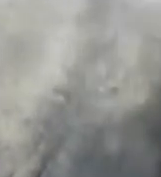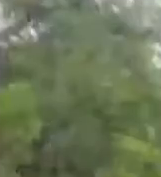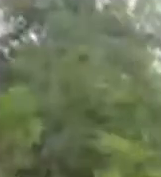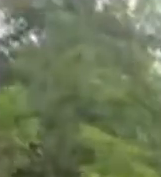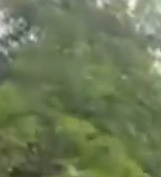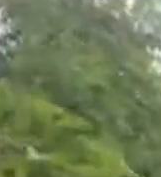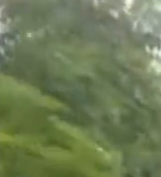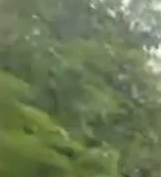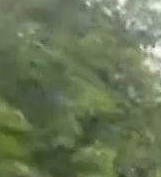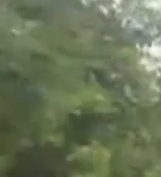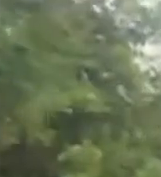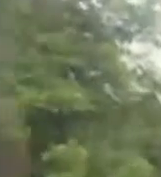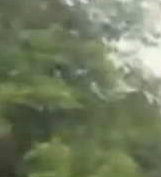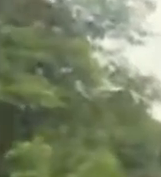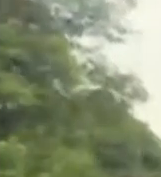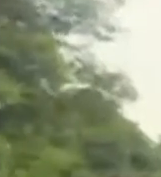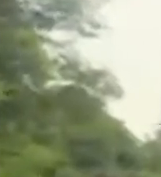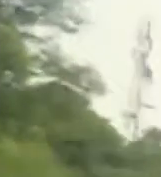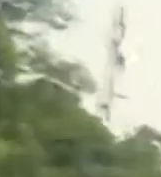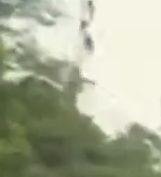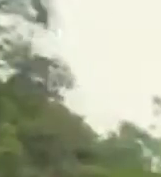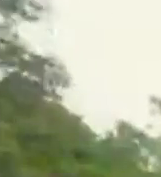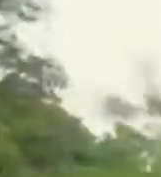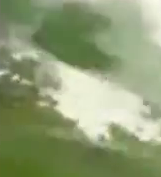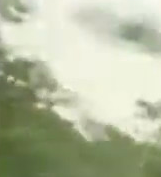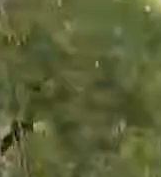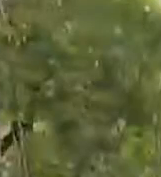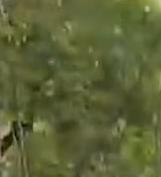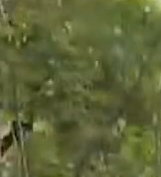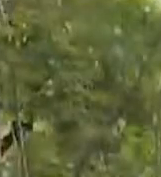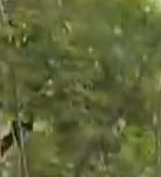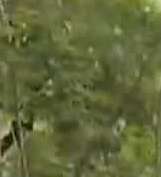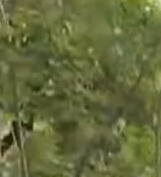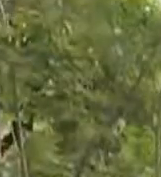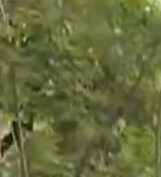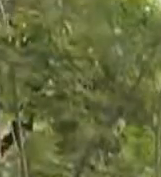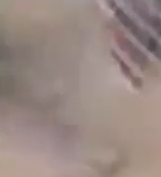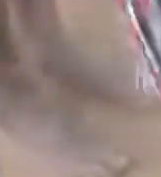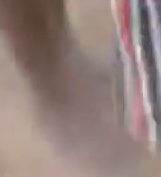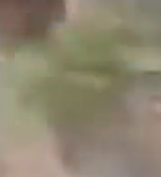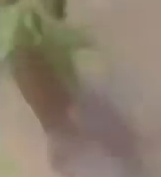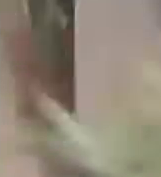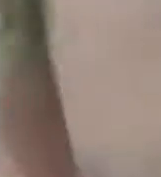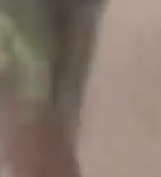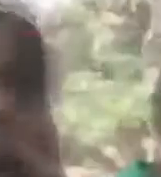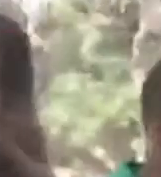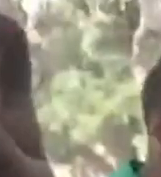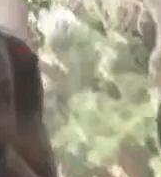I'm pretty close right now to the geographical center of the Earth.